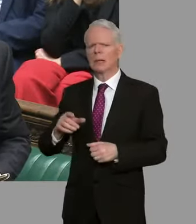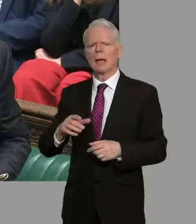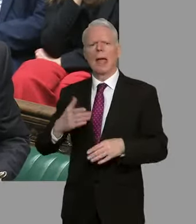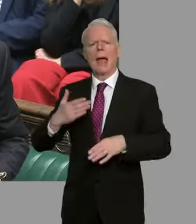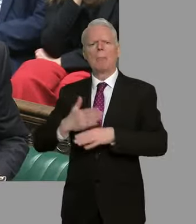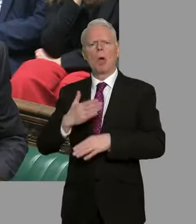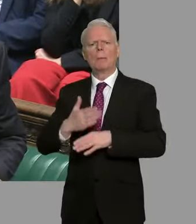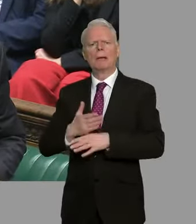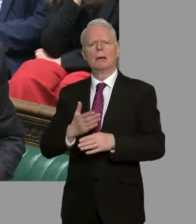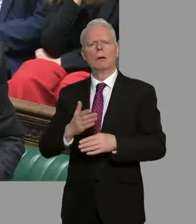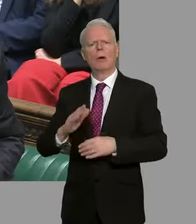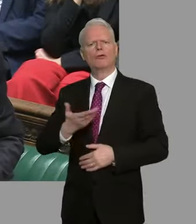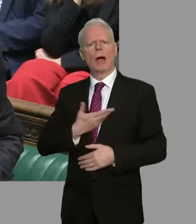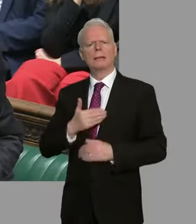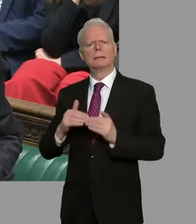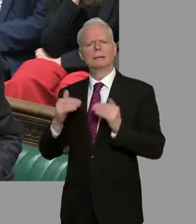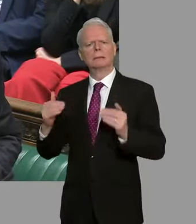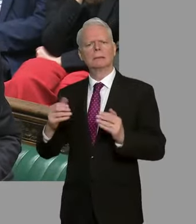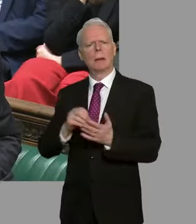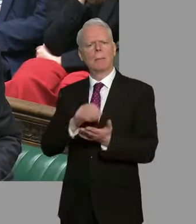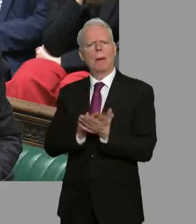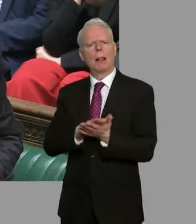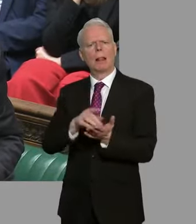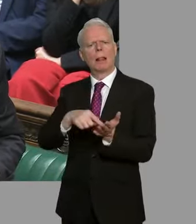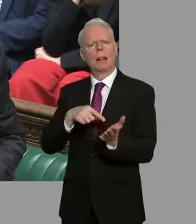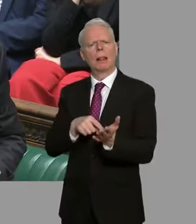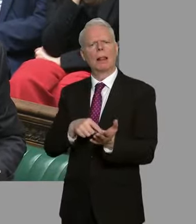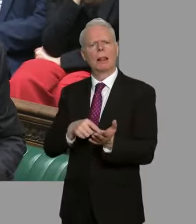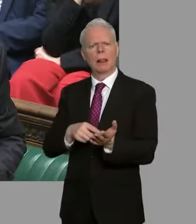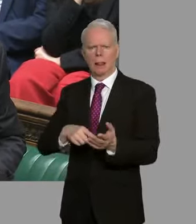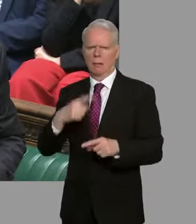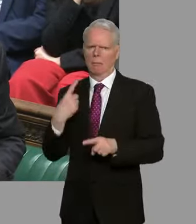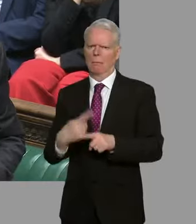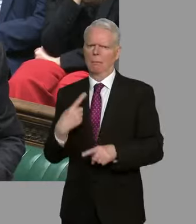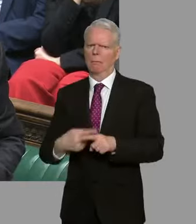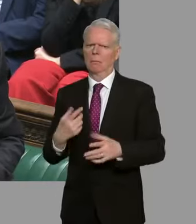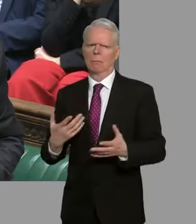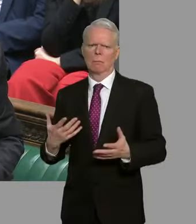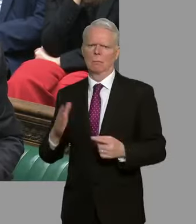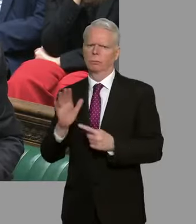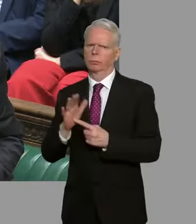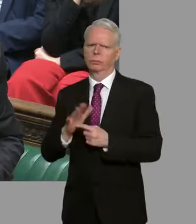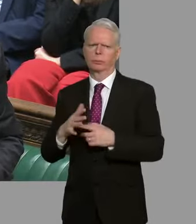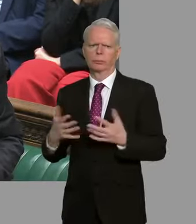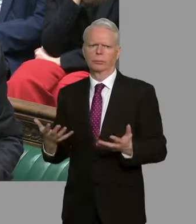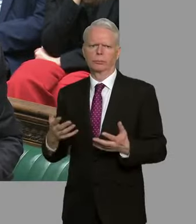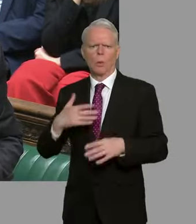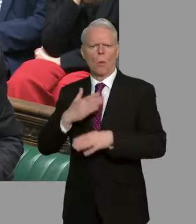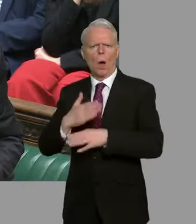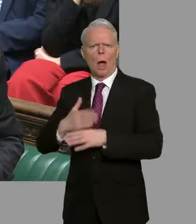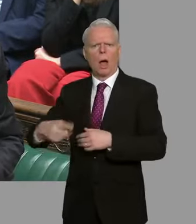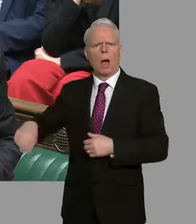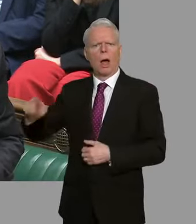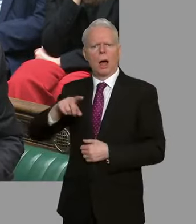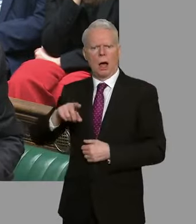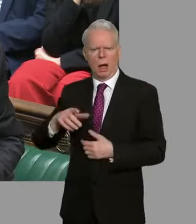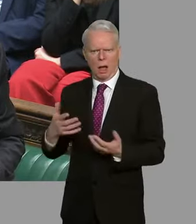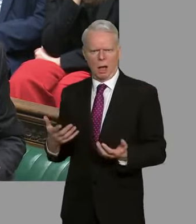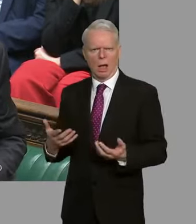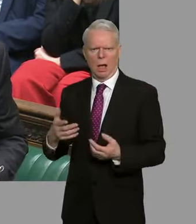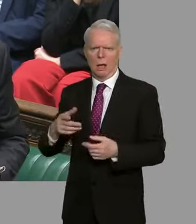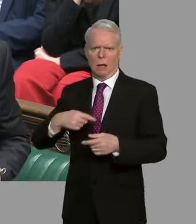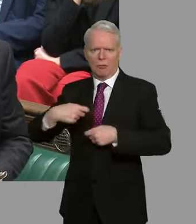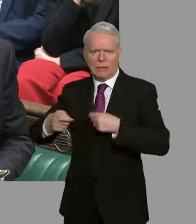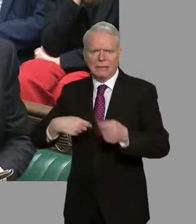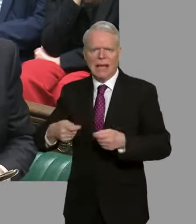charged a premium should they want to be paid on time. Insecure work denies workers their rights, but the